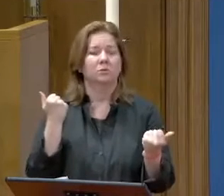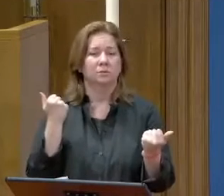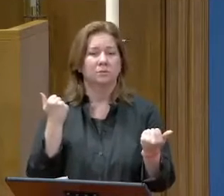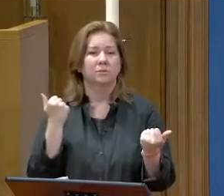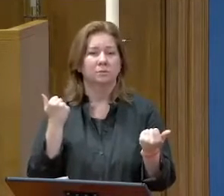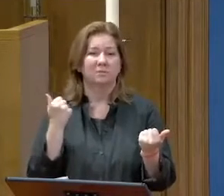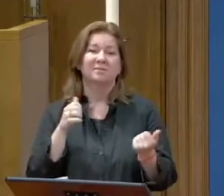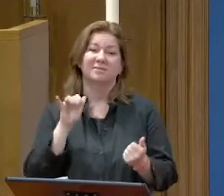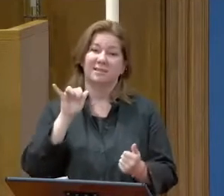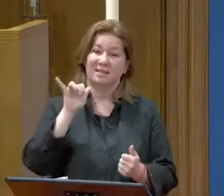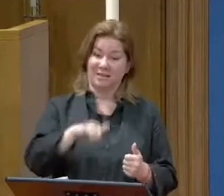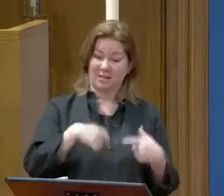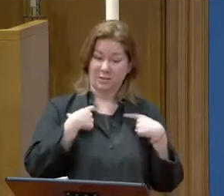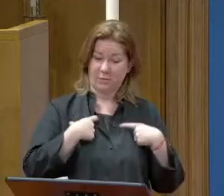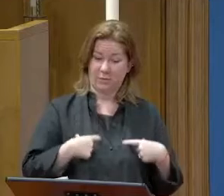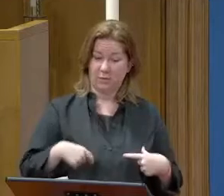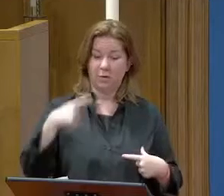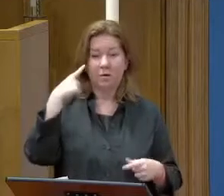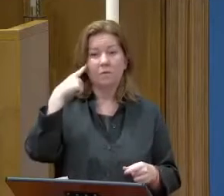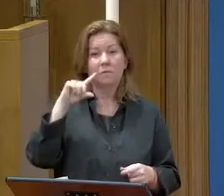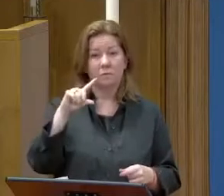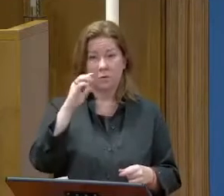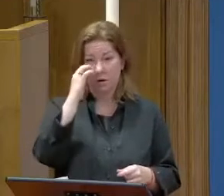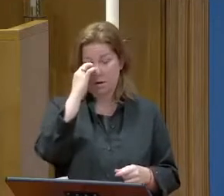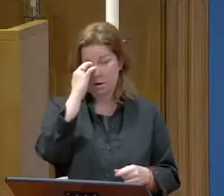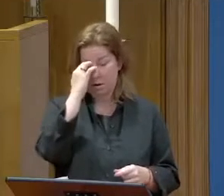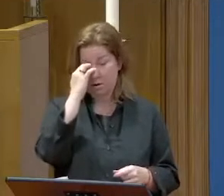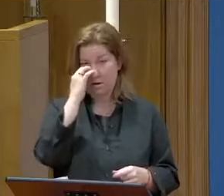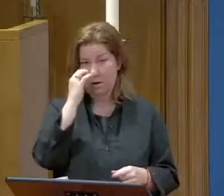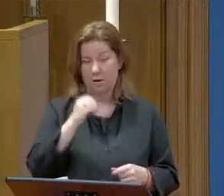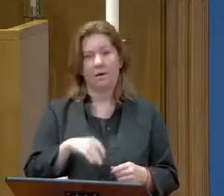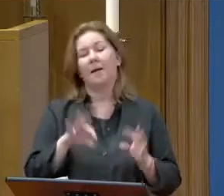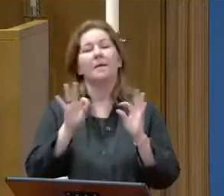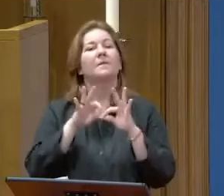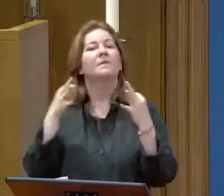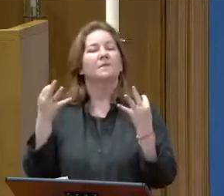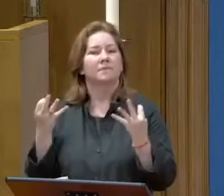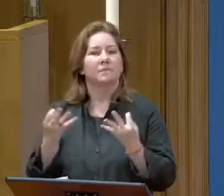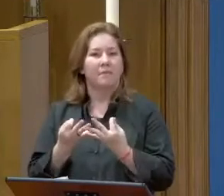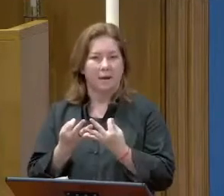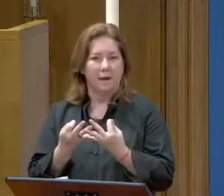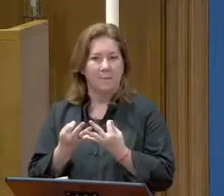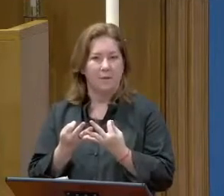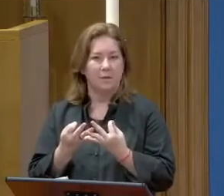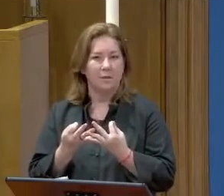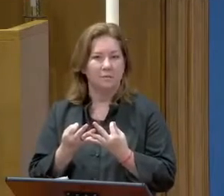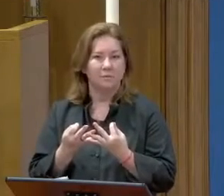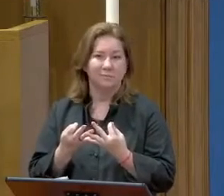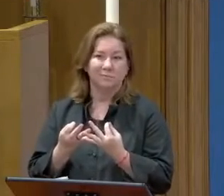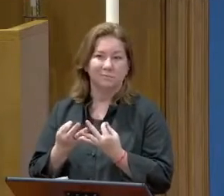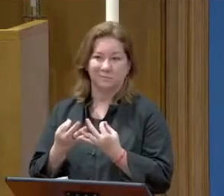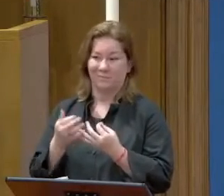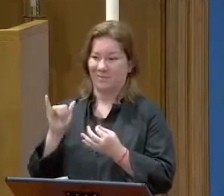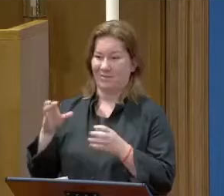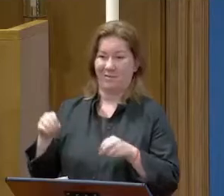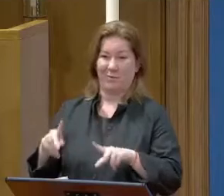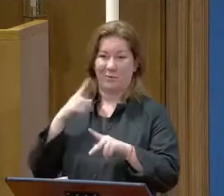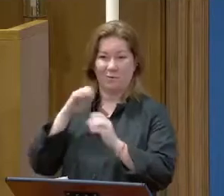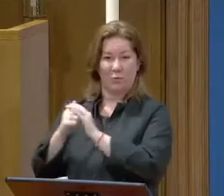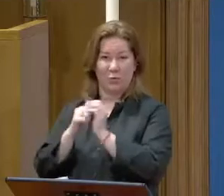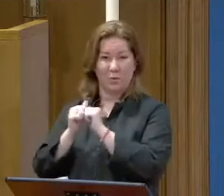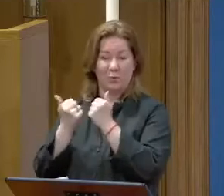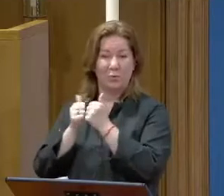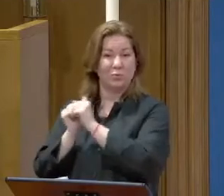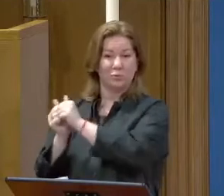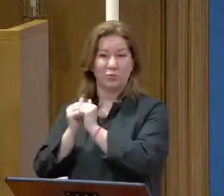This is what we wear when families have had stolen from them the opportunity to worship together on Sunday mornings